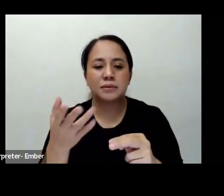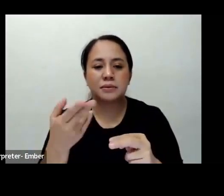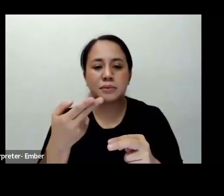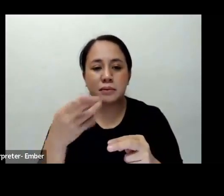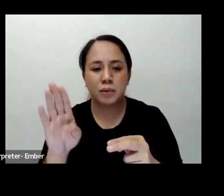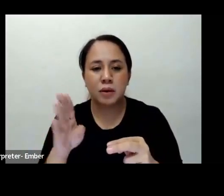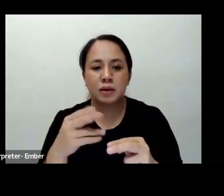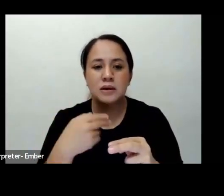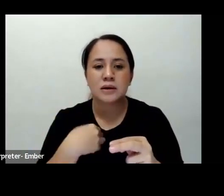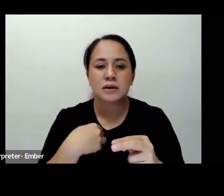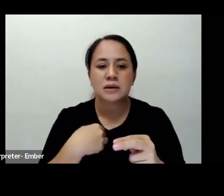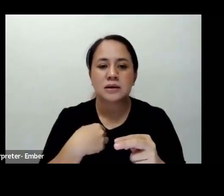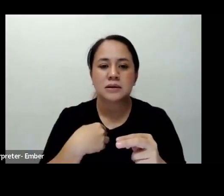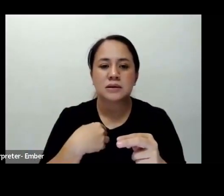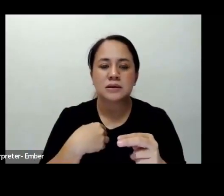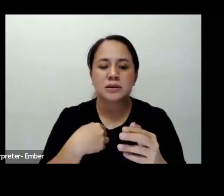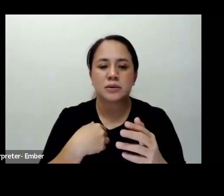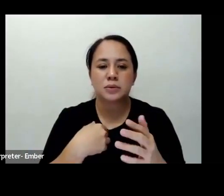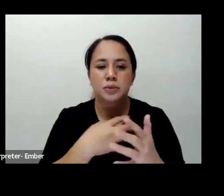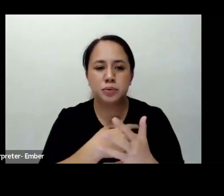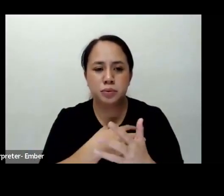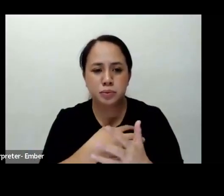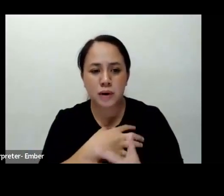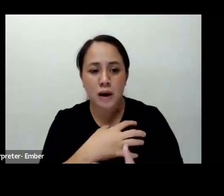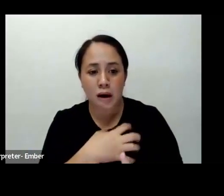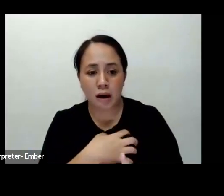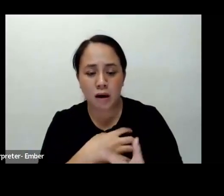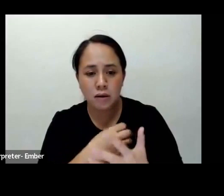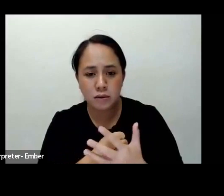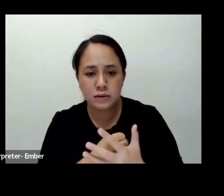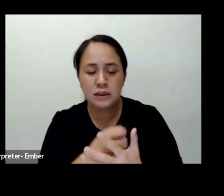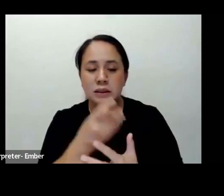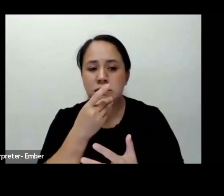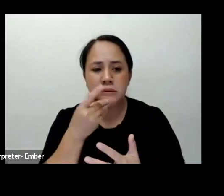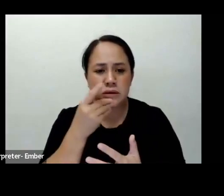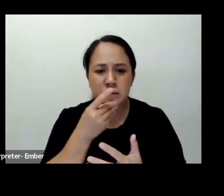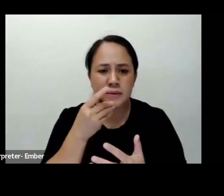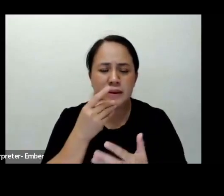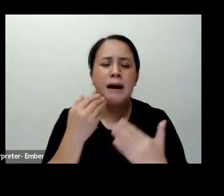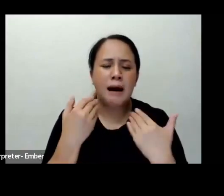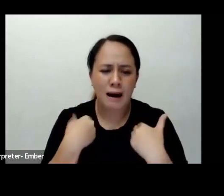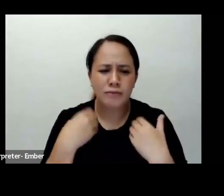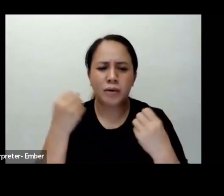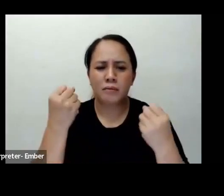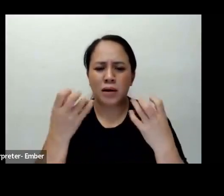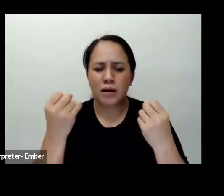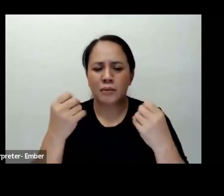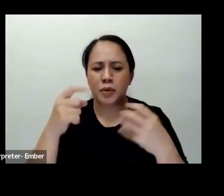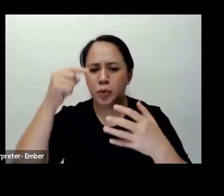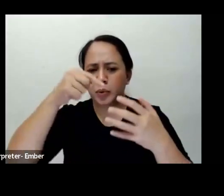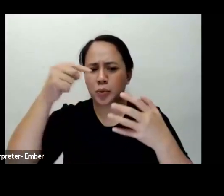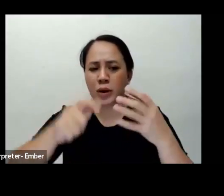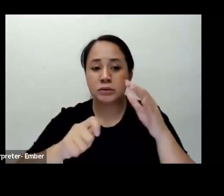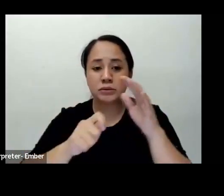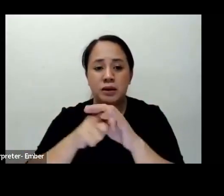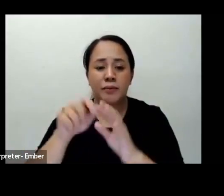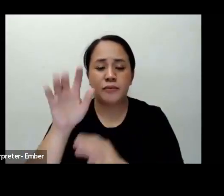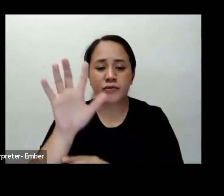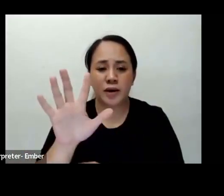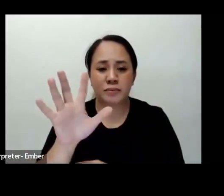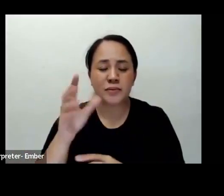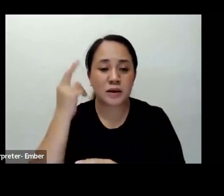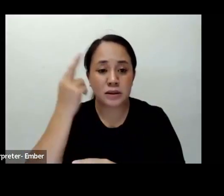from cerebrovascular disease, and diabetes mellitus. They're all in the top 5 causes of